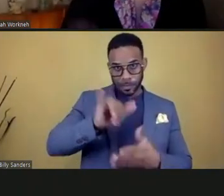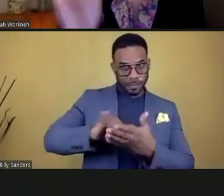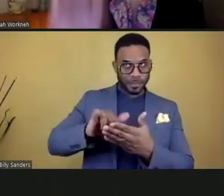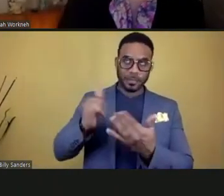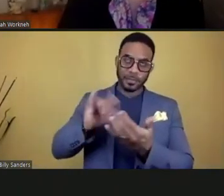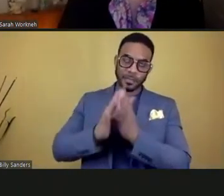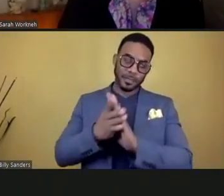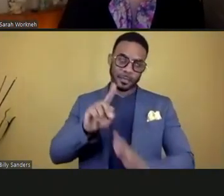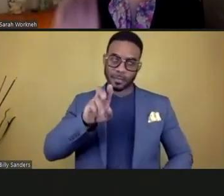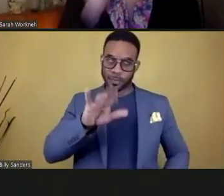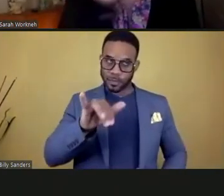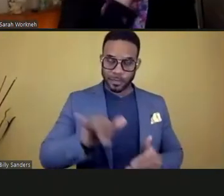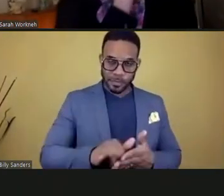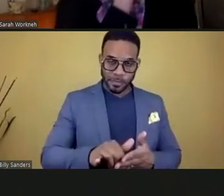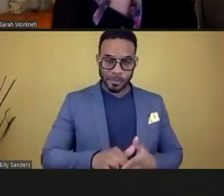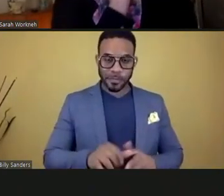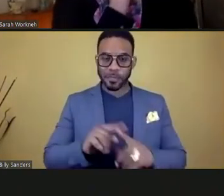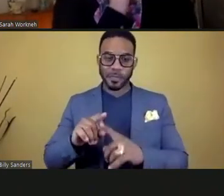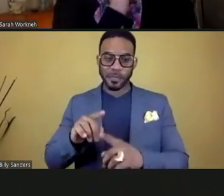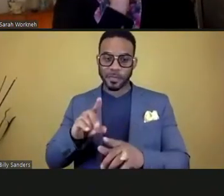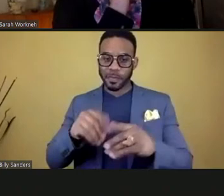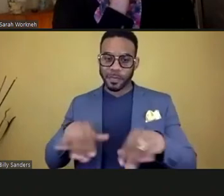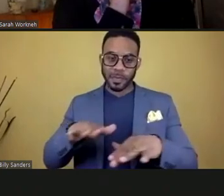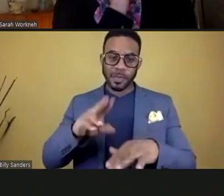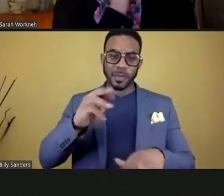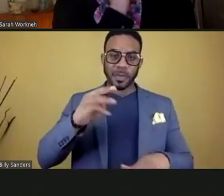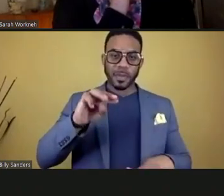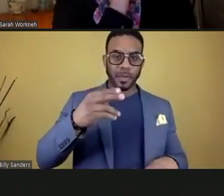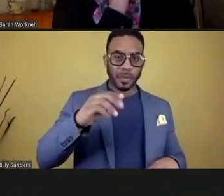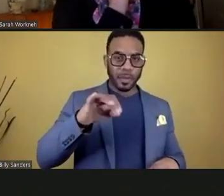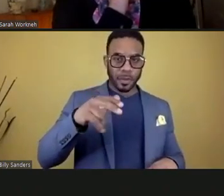now called Troy, New York, also the land of the Mohican people.